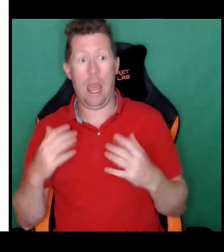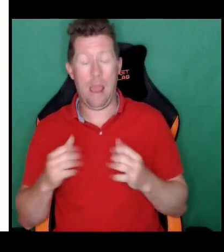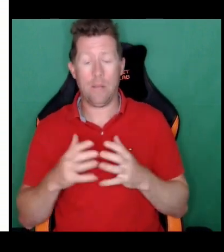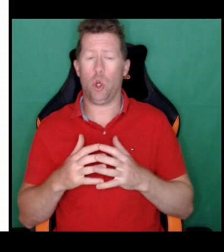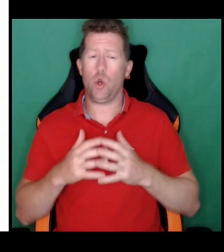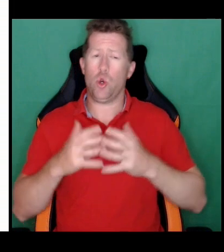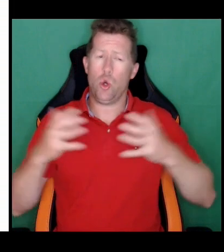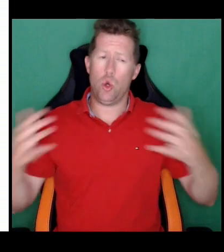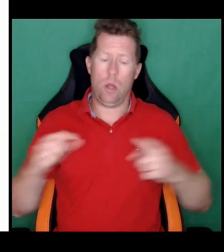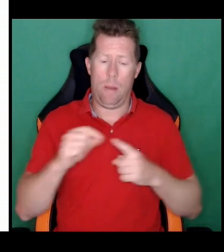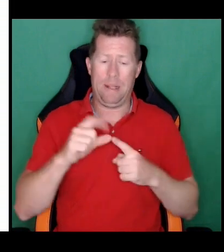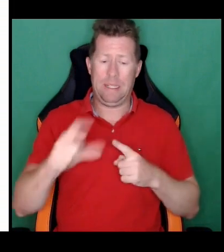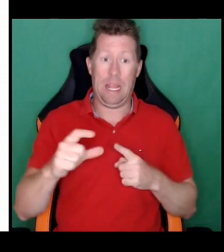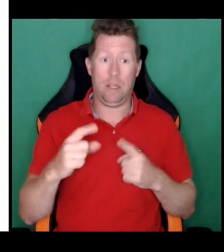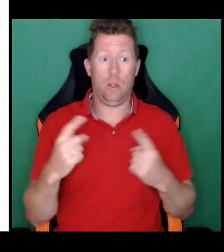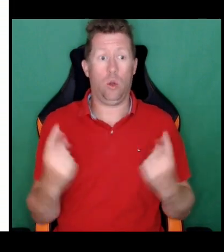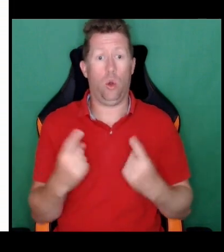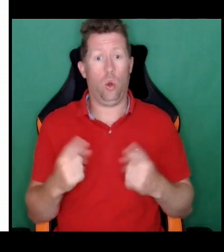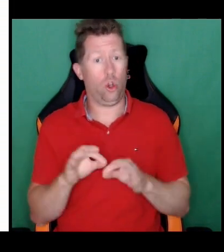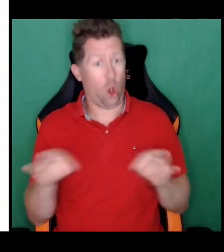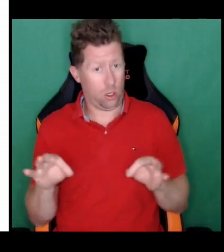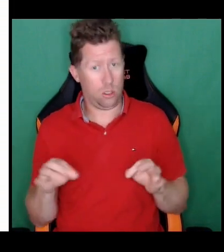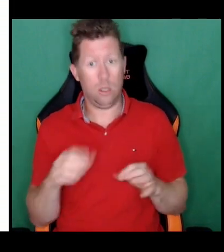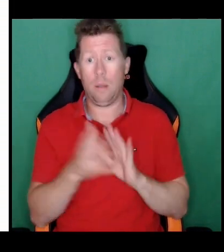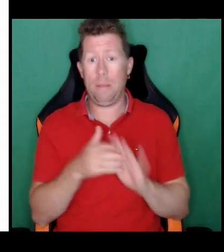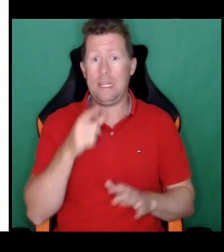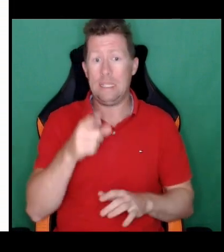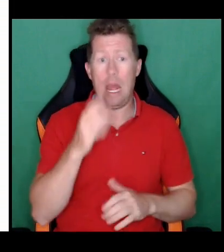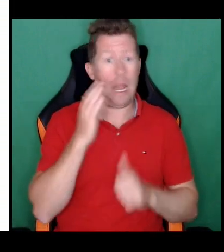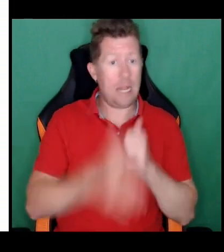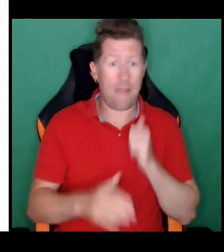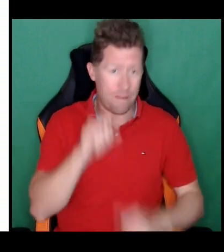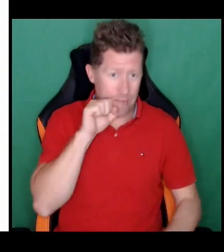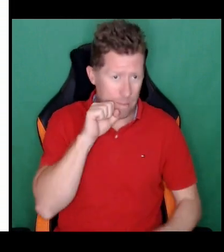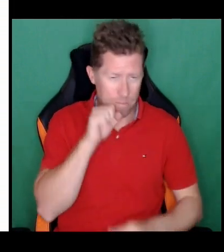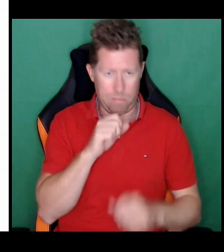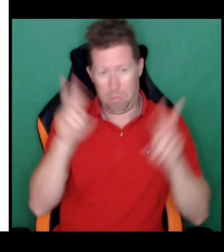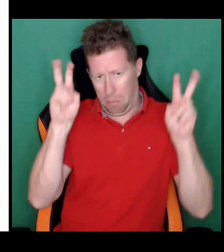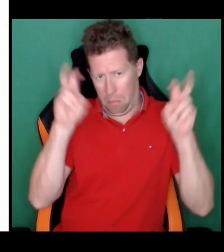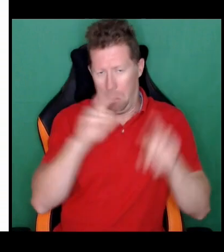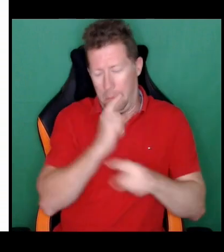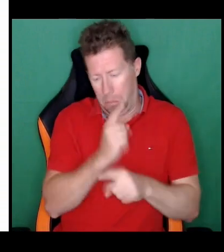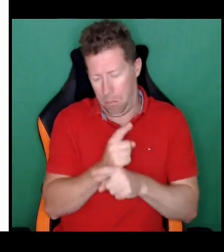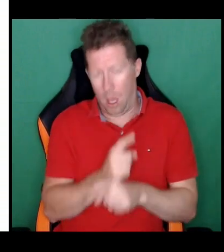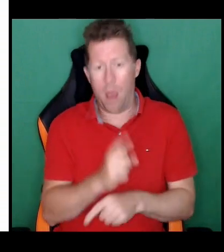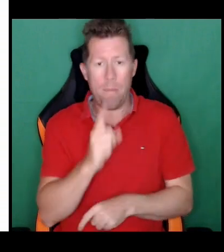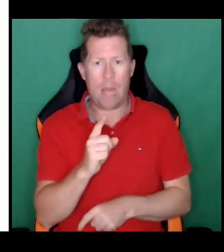relatively large group of teenagers. So they've never vaped before, they say, but they're highly curious about